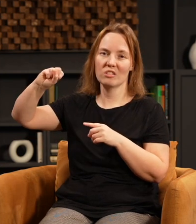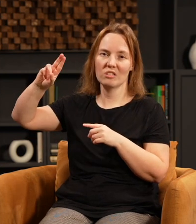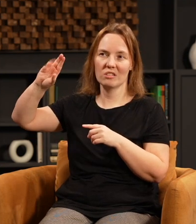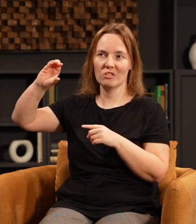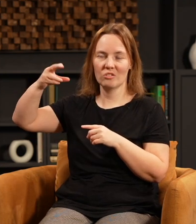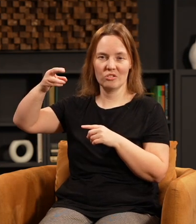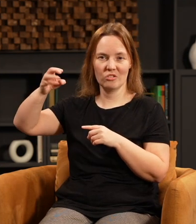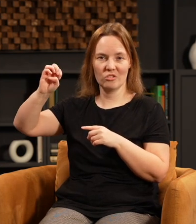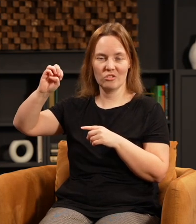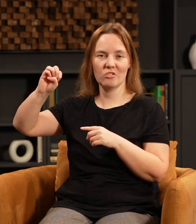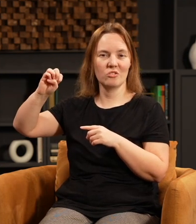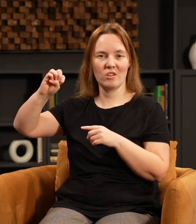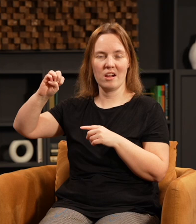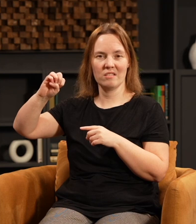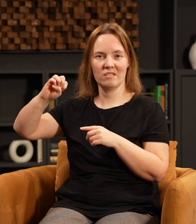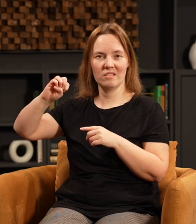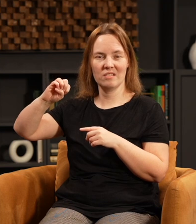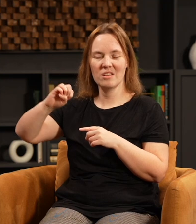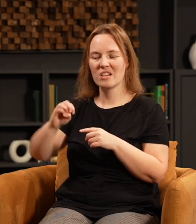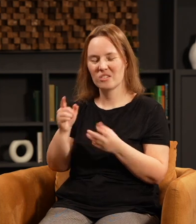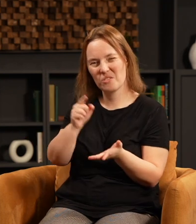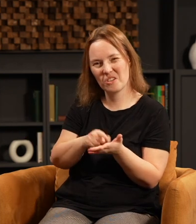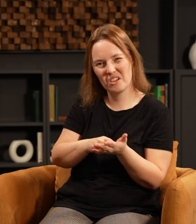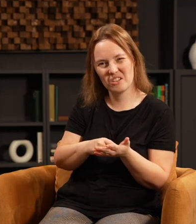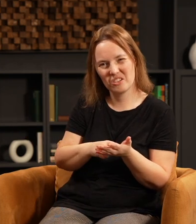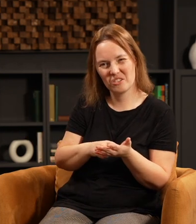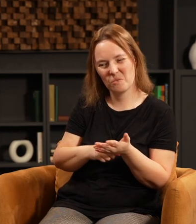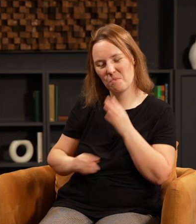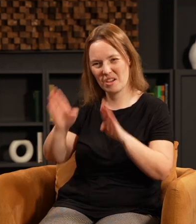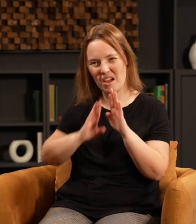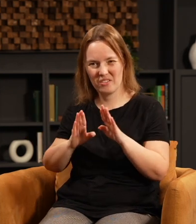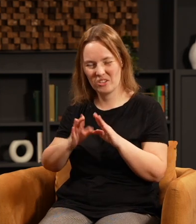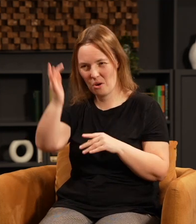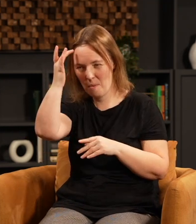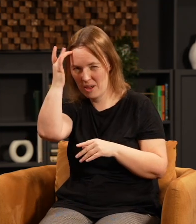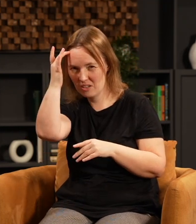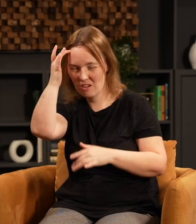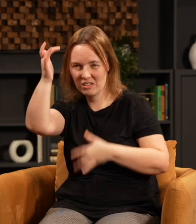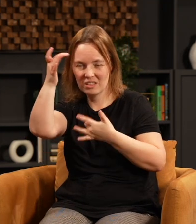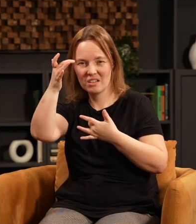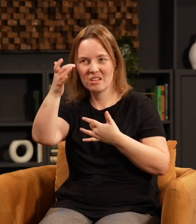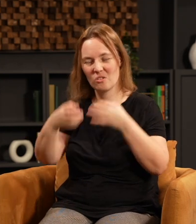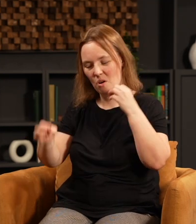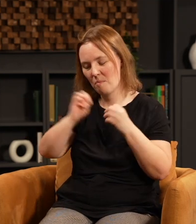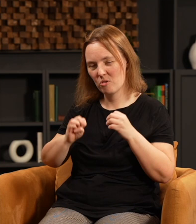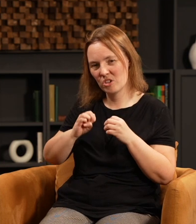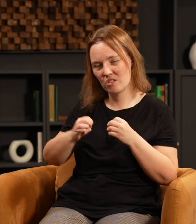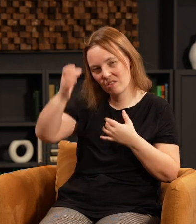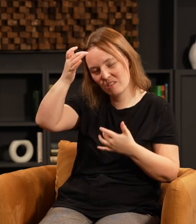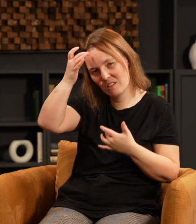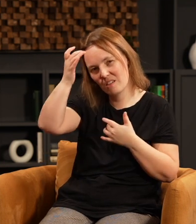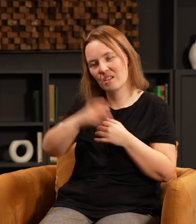psychology that deals with behavior, or psychiatry that deals with mental disorders or with emotional disorders. It's that same